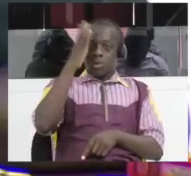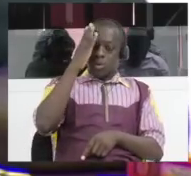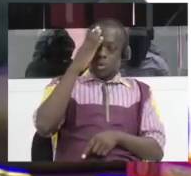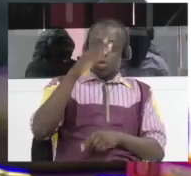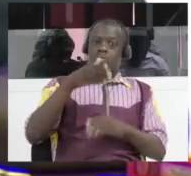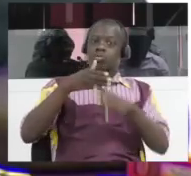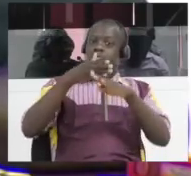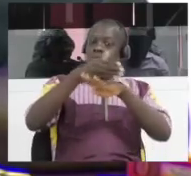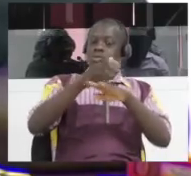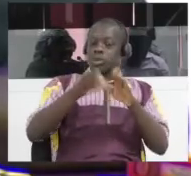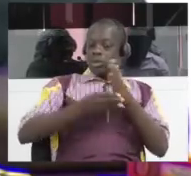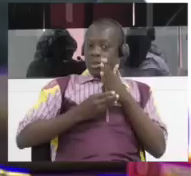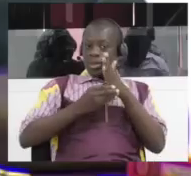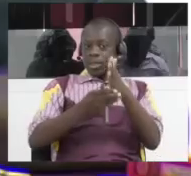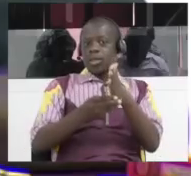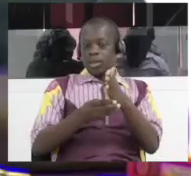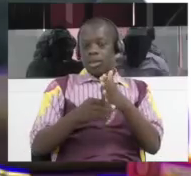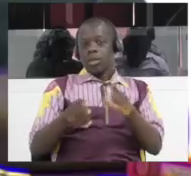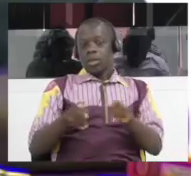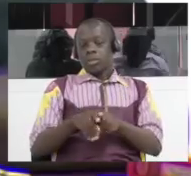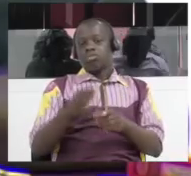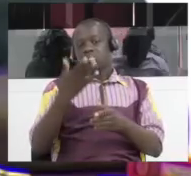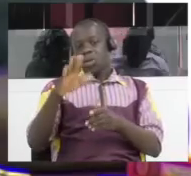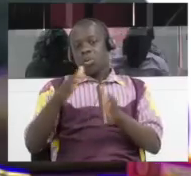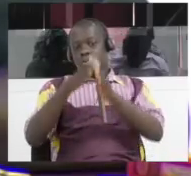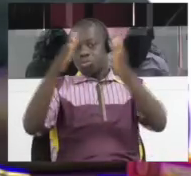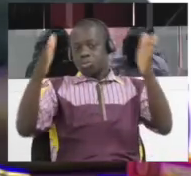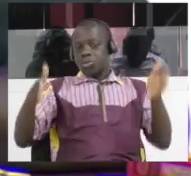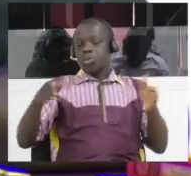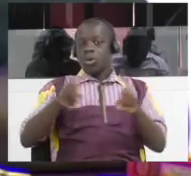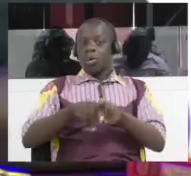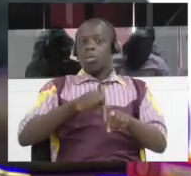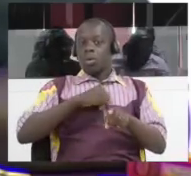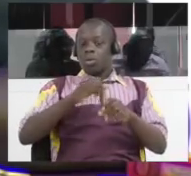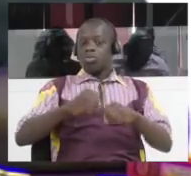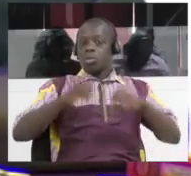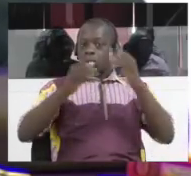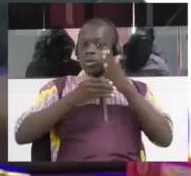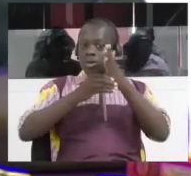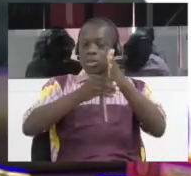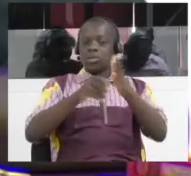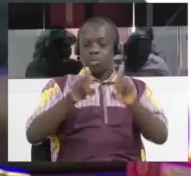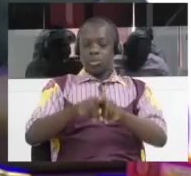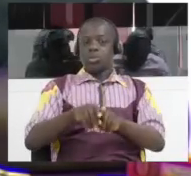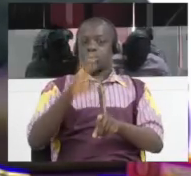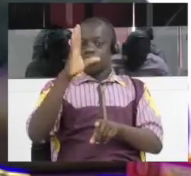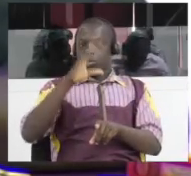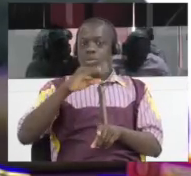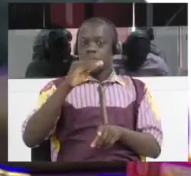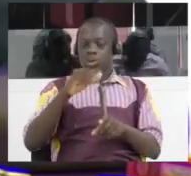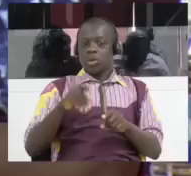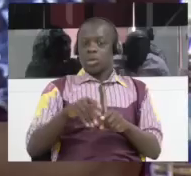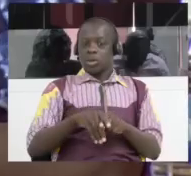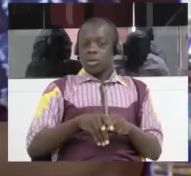known via the chain of command, and then, you know, a panel or his immediate commander would